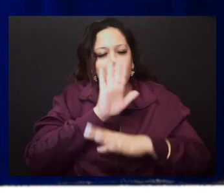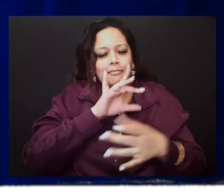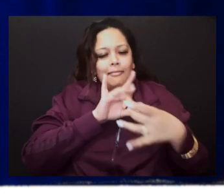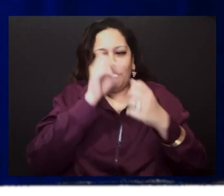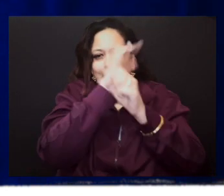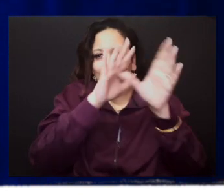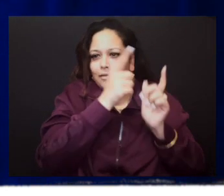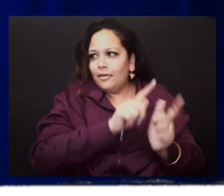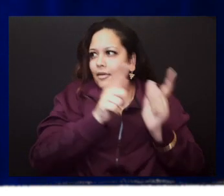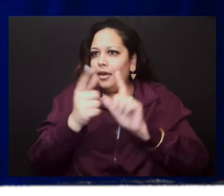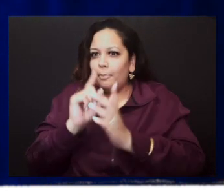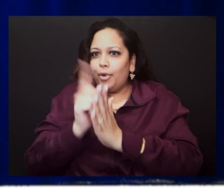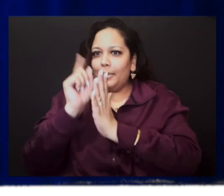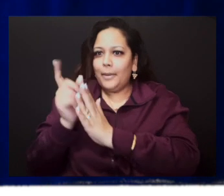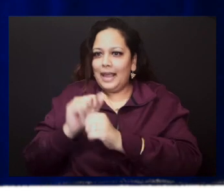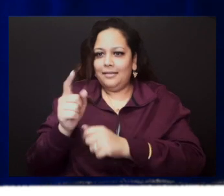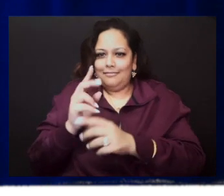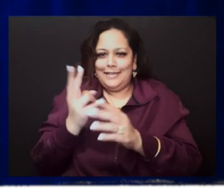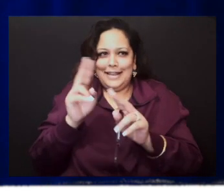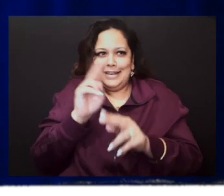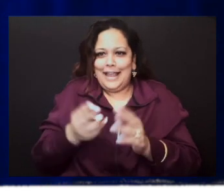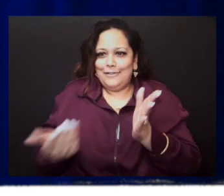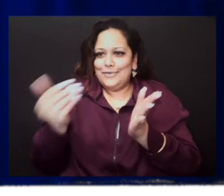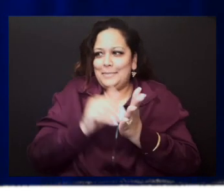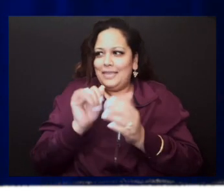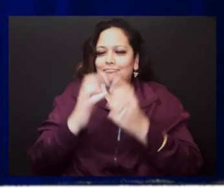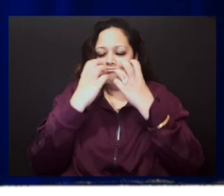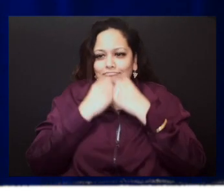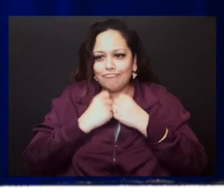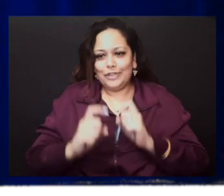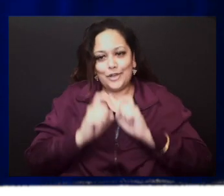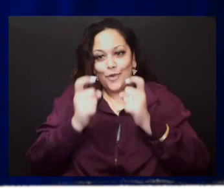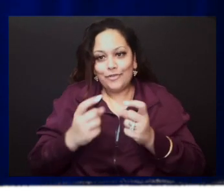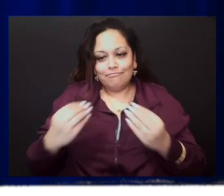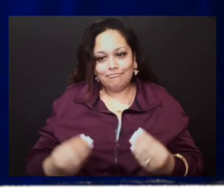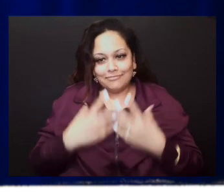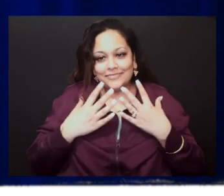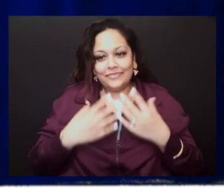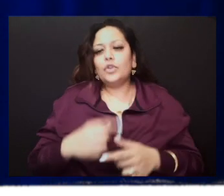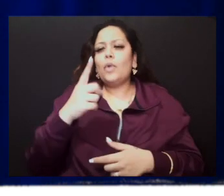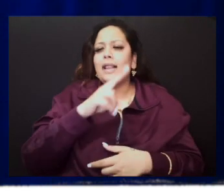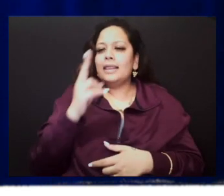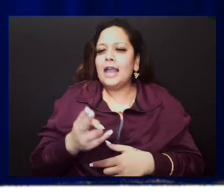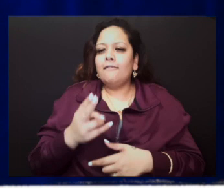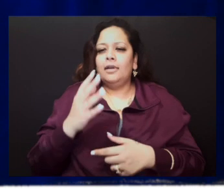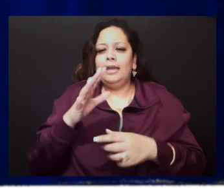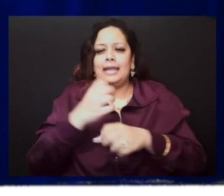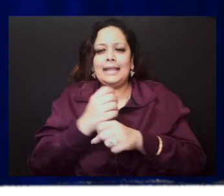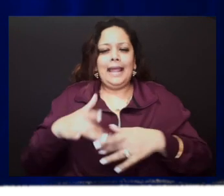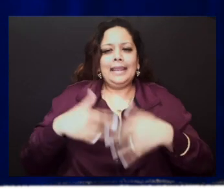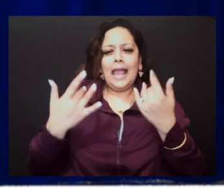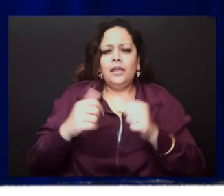create a moment in time that can never be repeated is a precious reward, one never to be squandered or taken